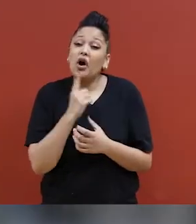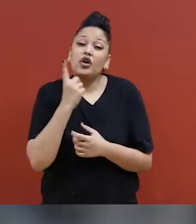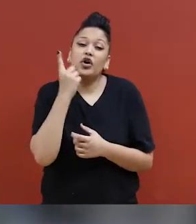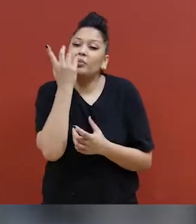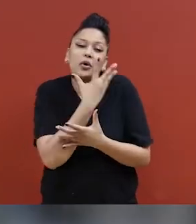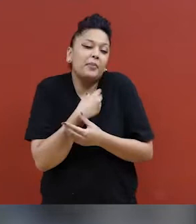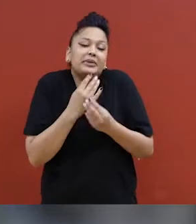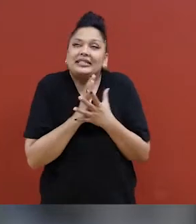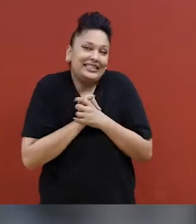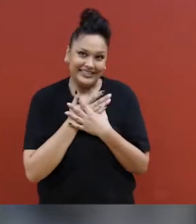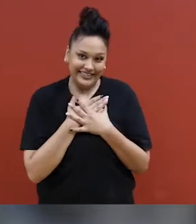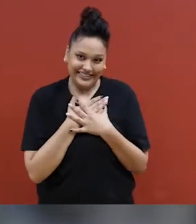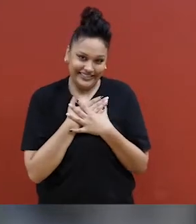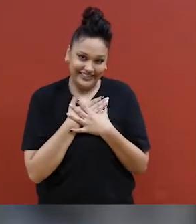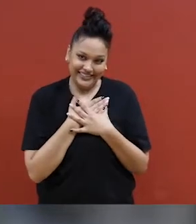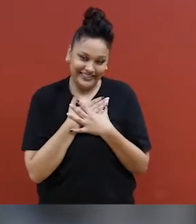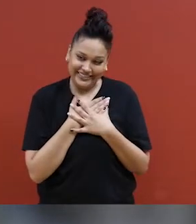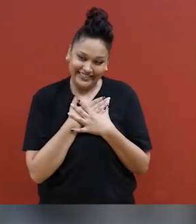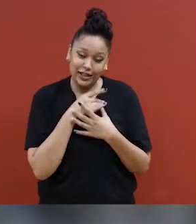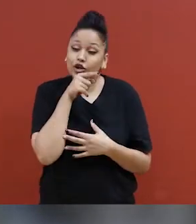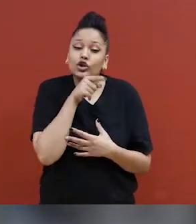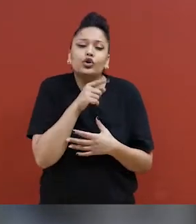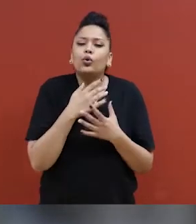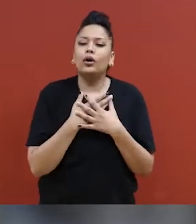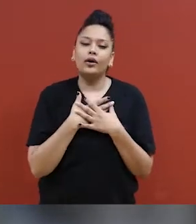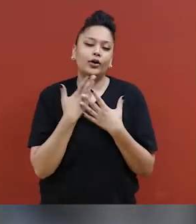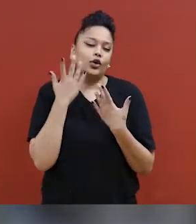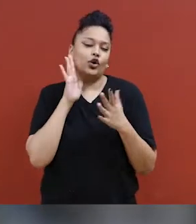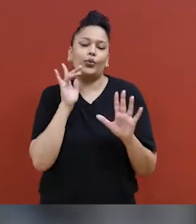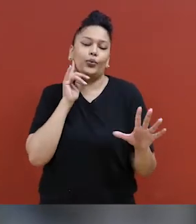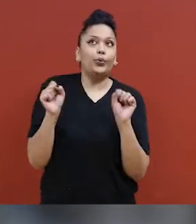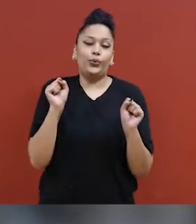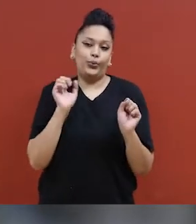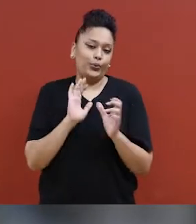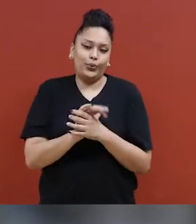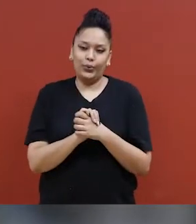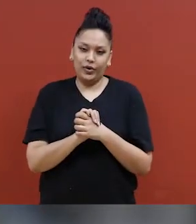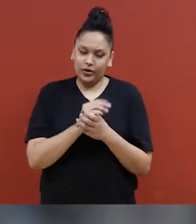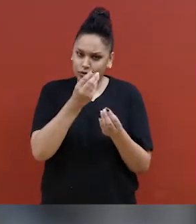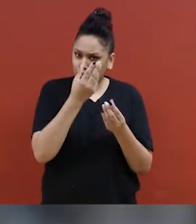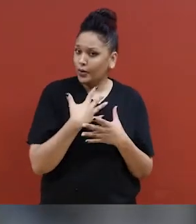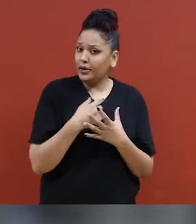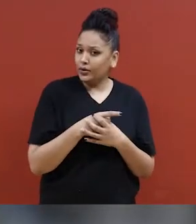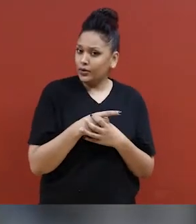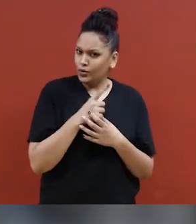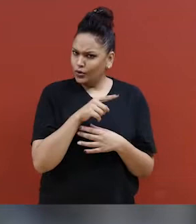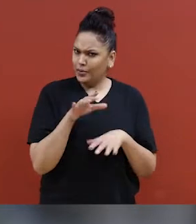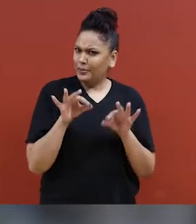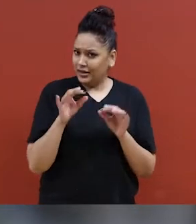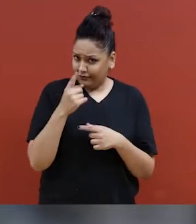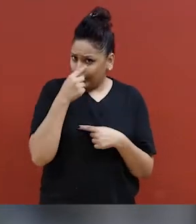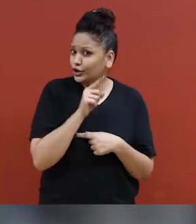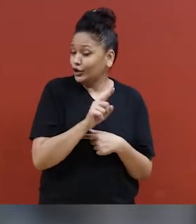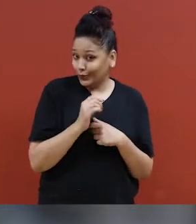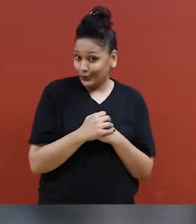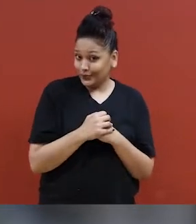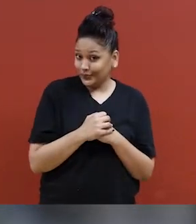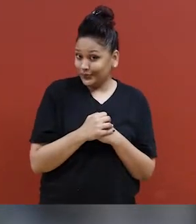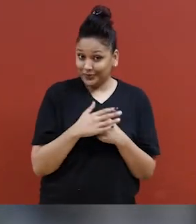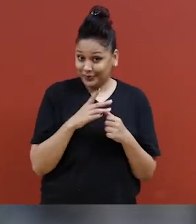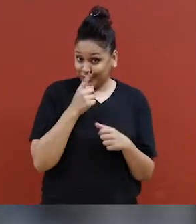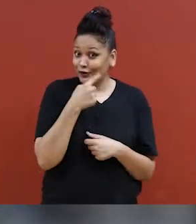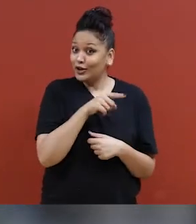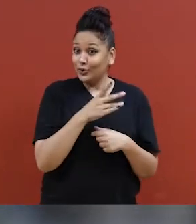You always look so lovely. You just turned out so nicely. Tell me, who dresses you?"